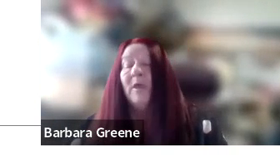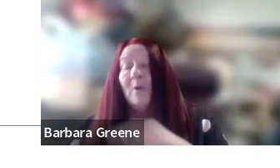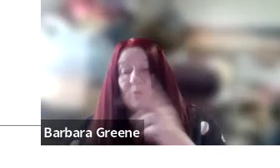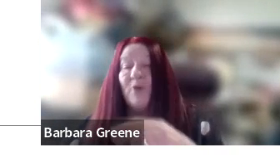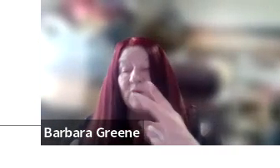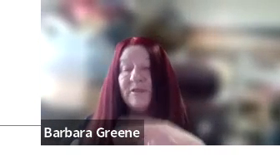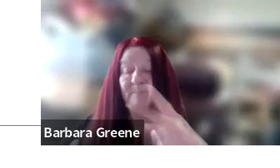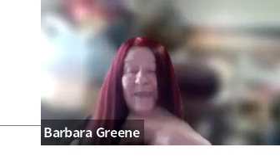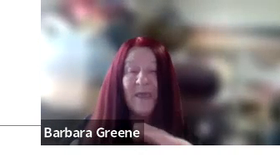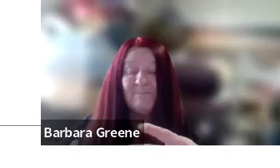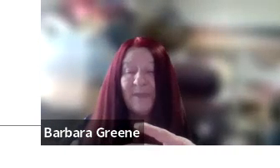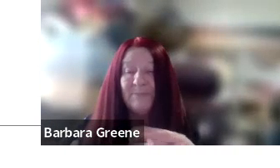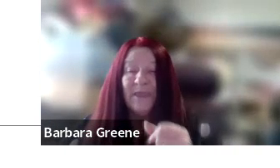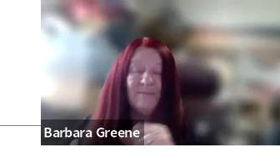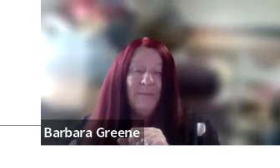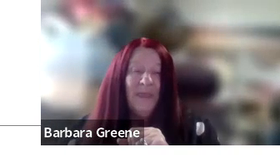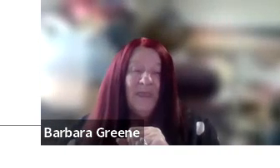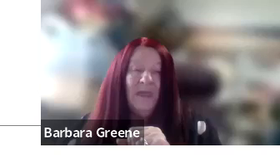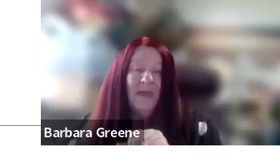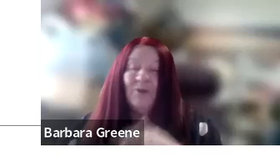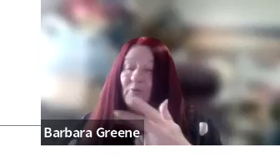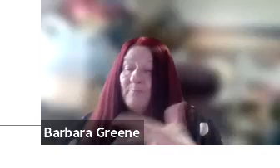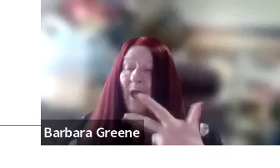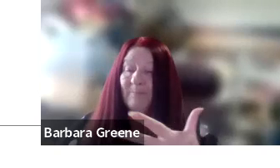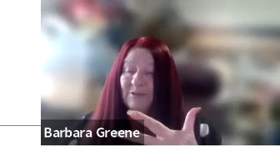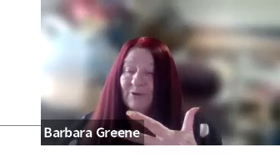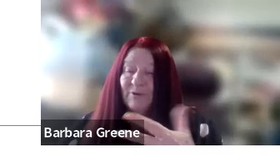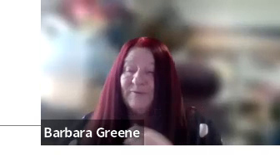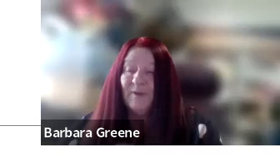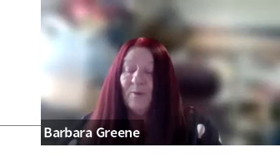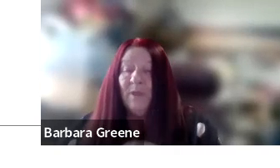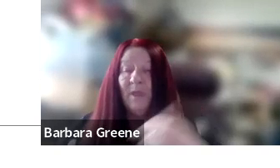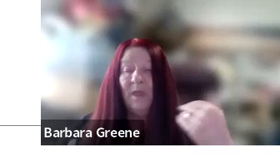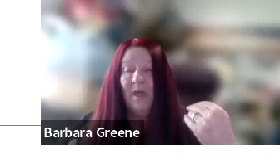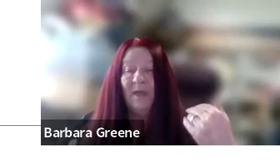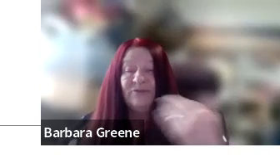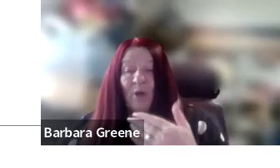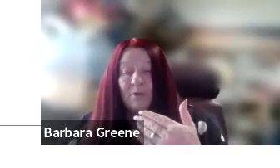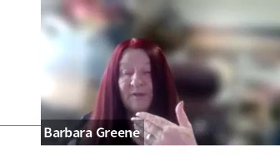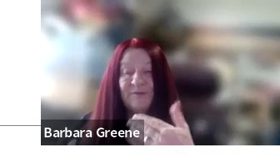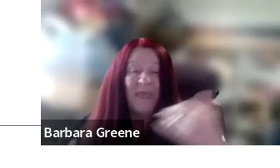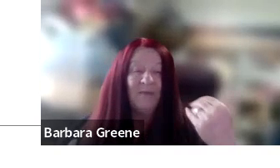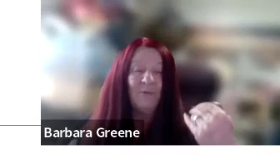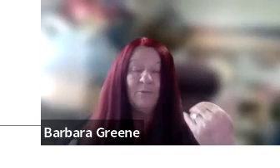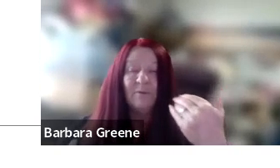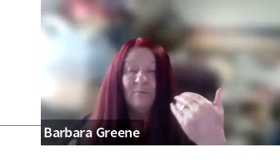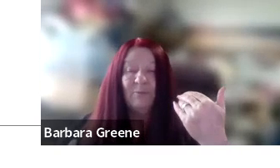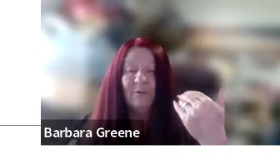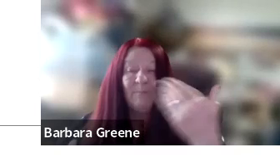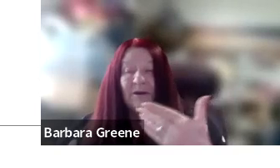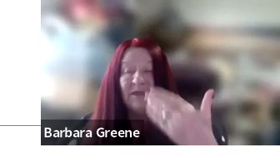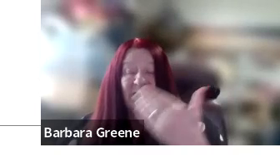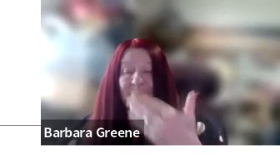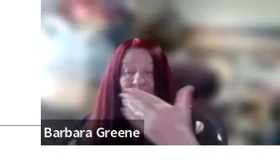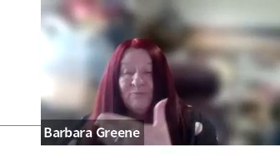years, was starting to pick up and become much more popular. And so it told us that we